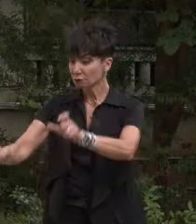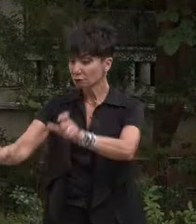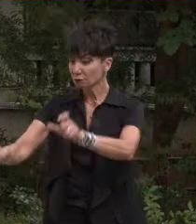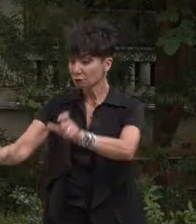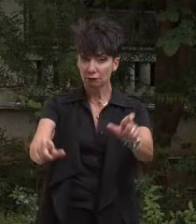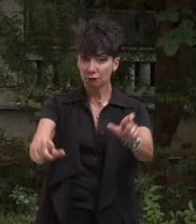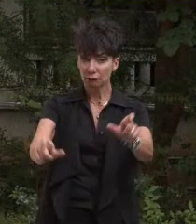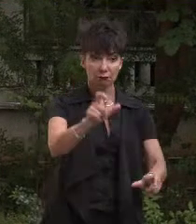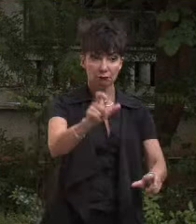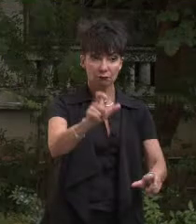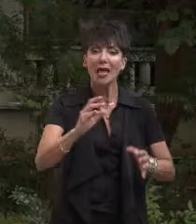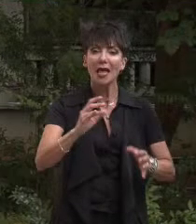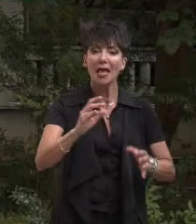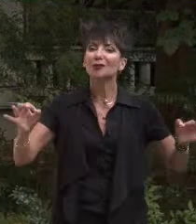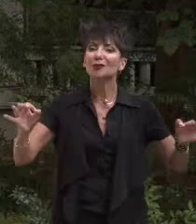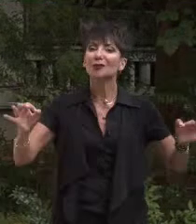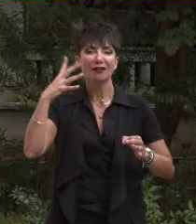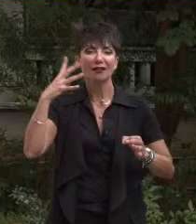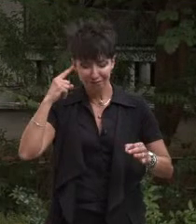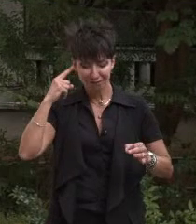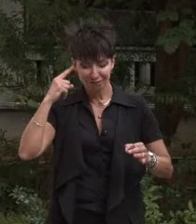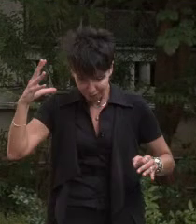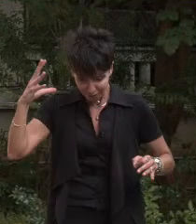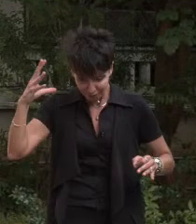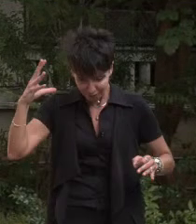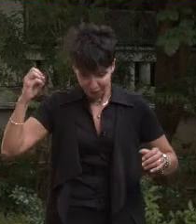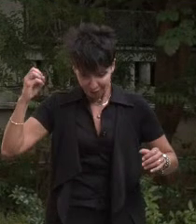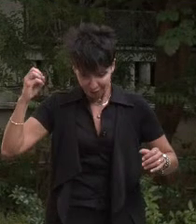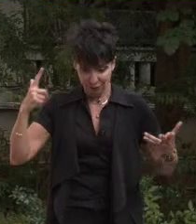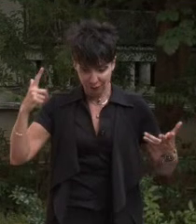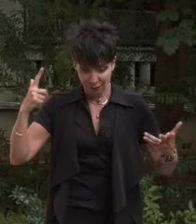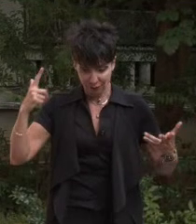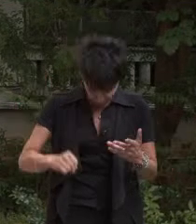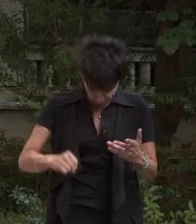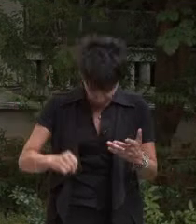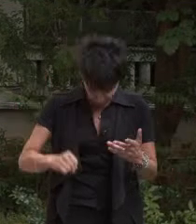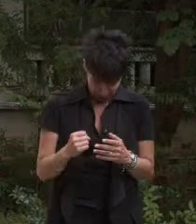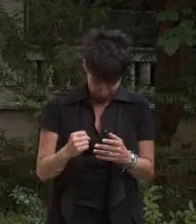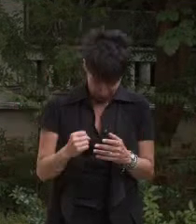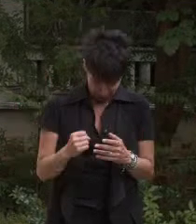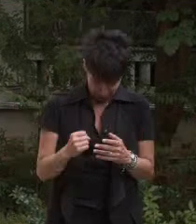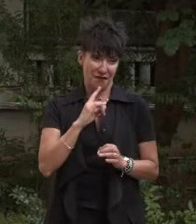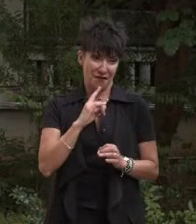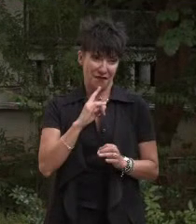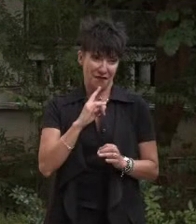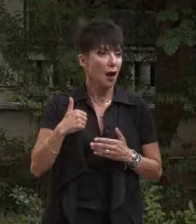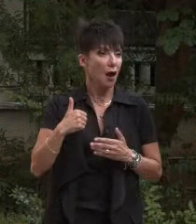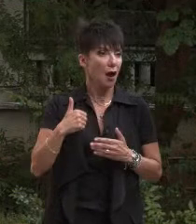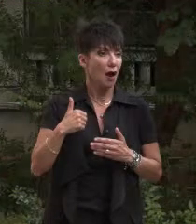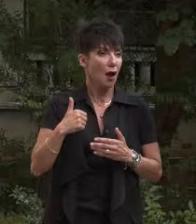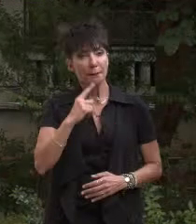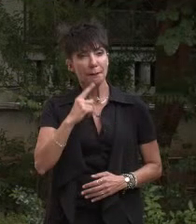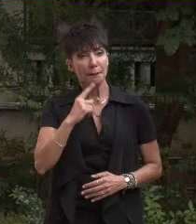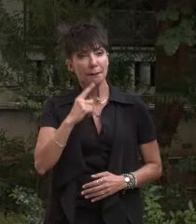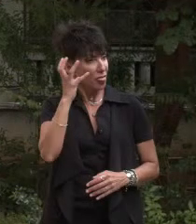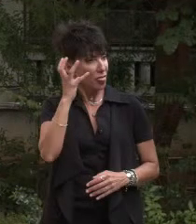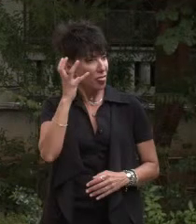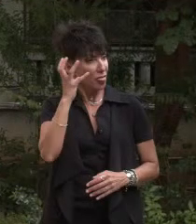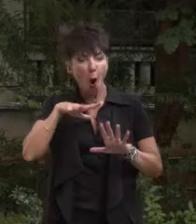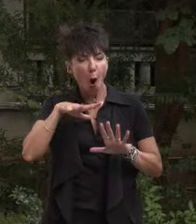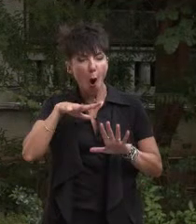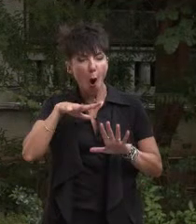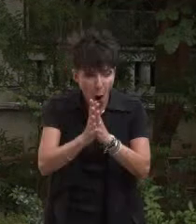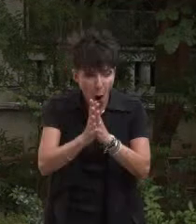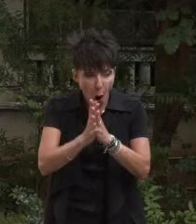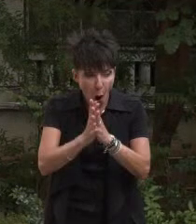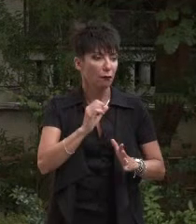story to tell. We have memories that will never be deleted and that will remain forever. We will remember these with the good things and